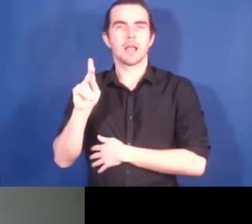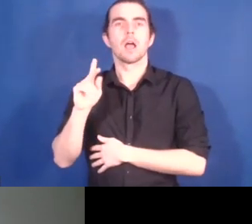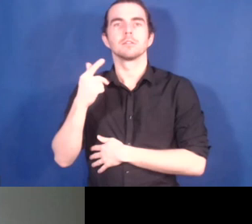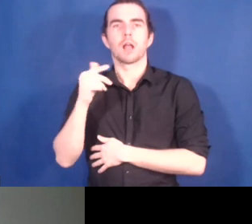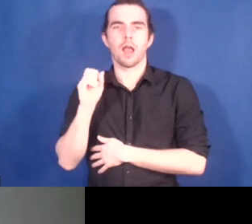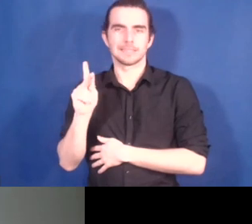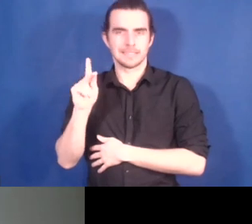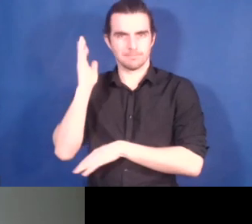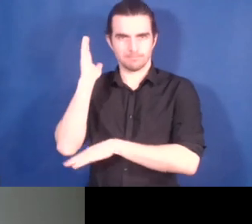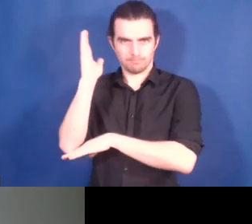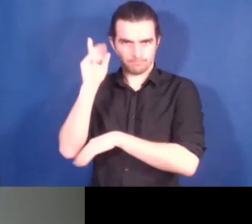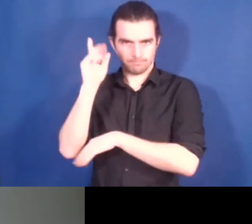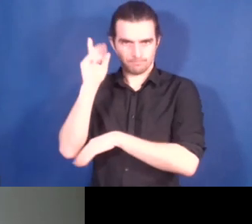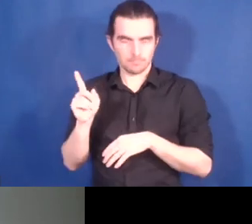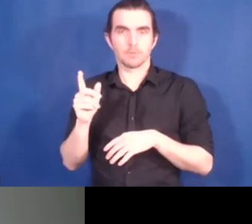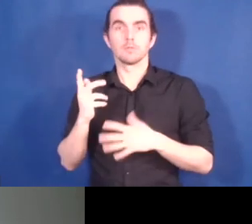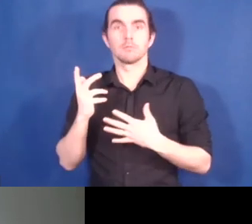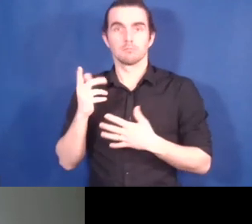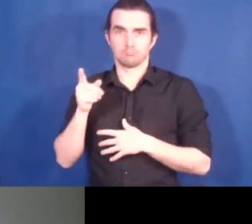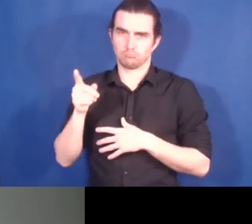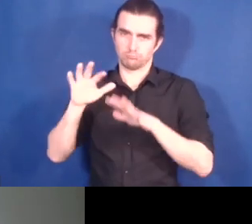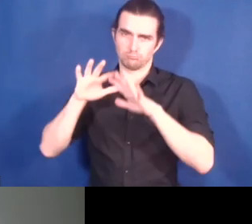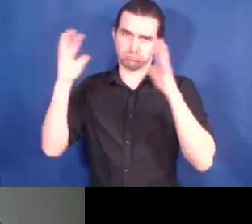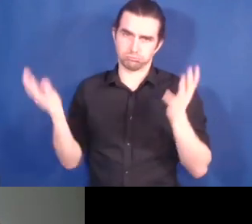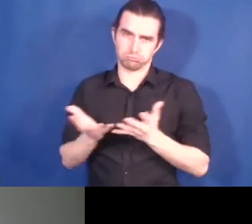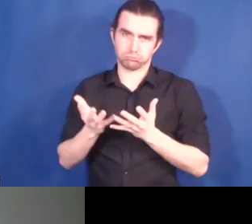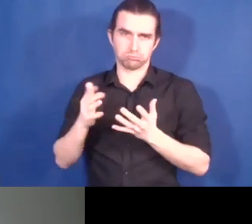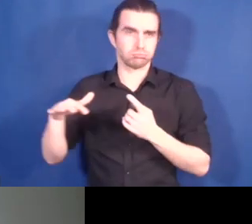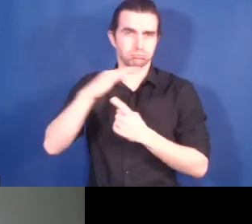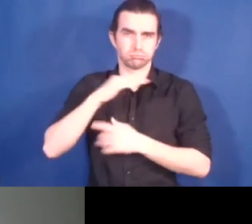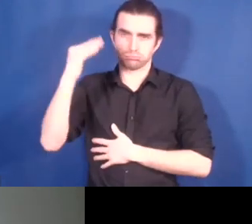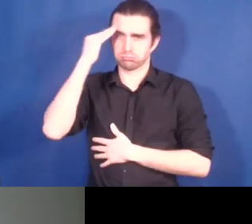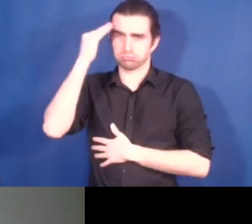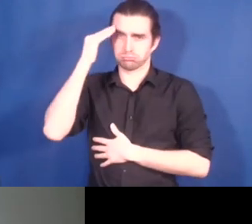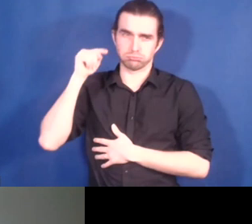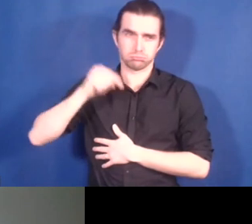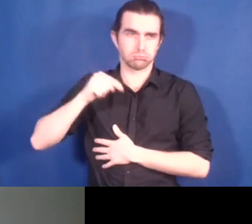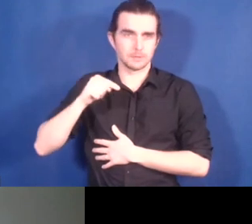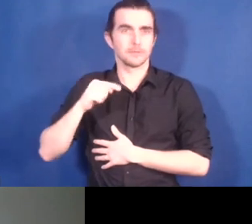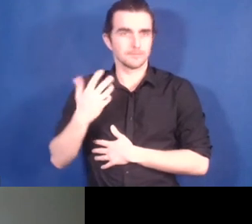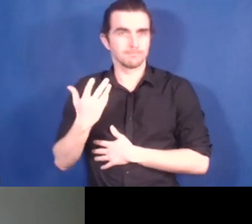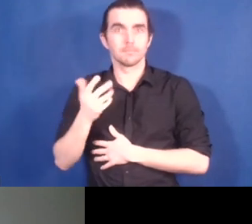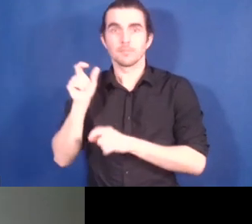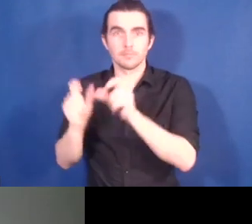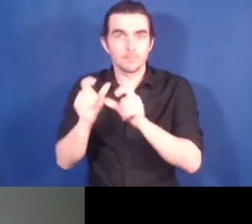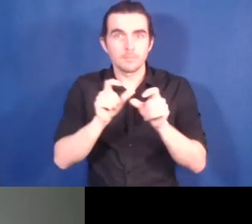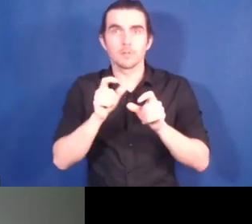nature, where you have migrants and you have refugees and you have asylum seekers and internally displaced all coming